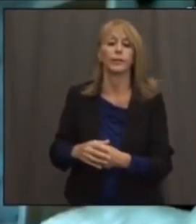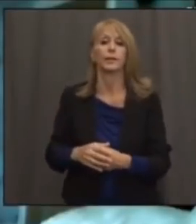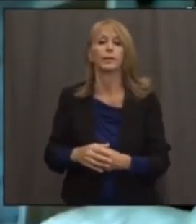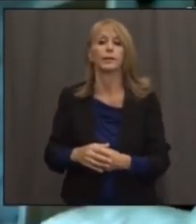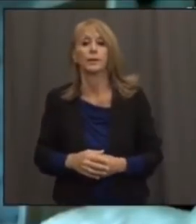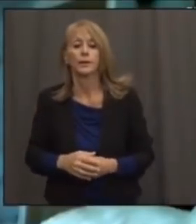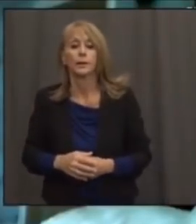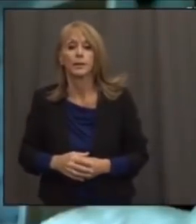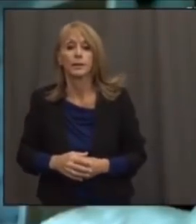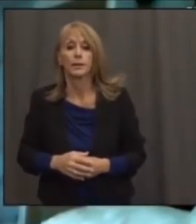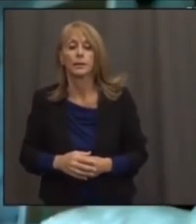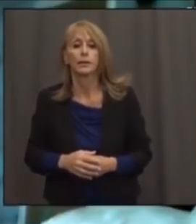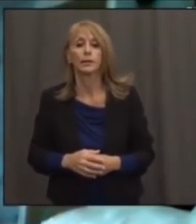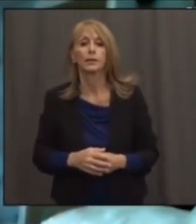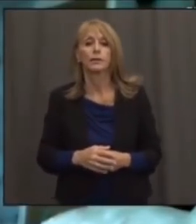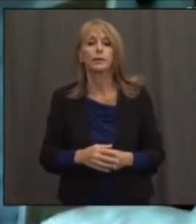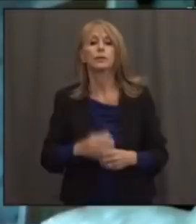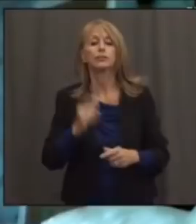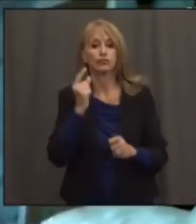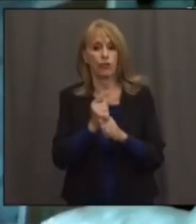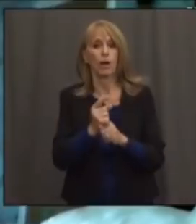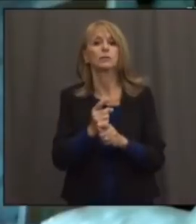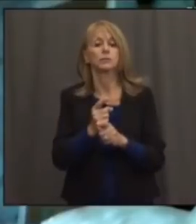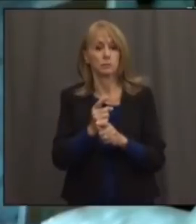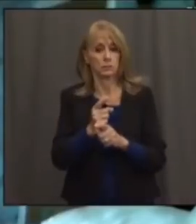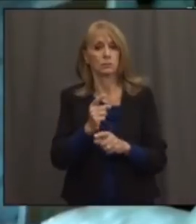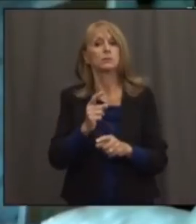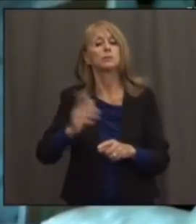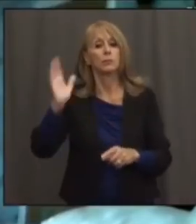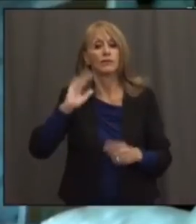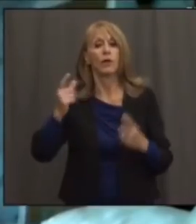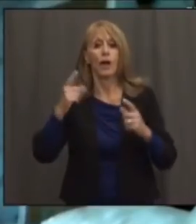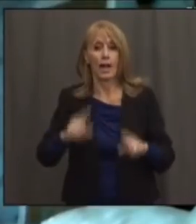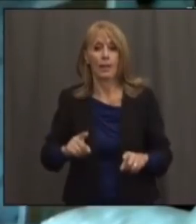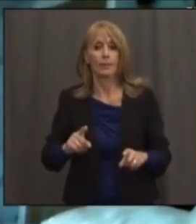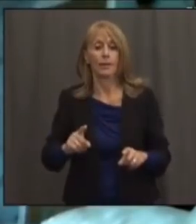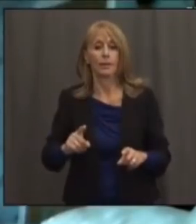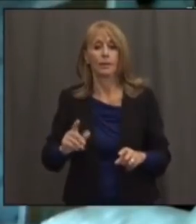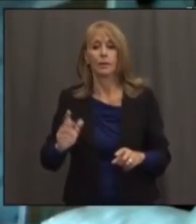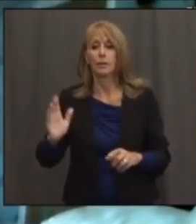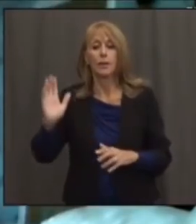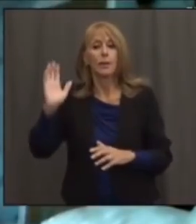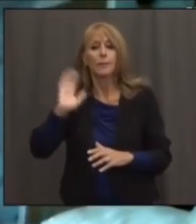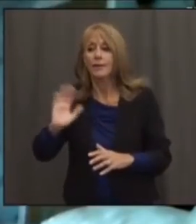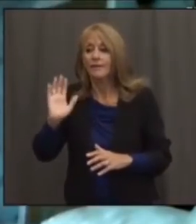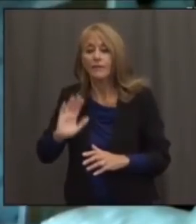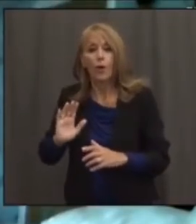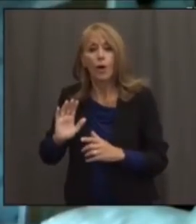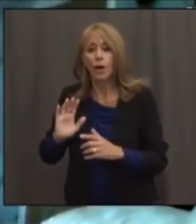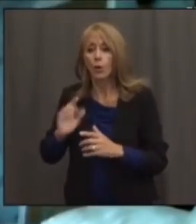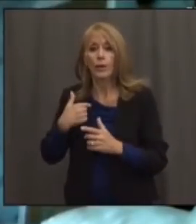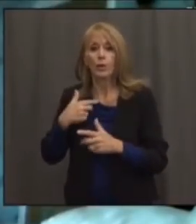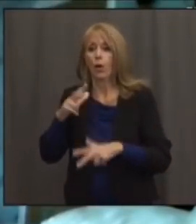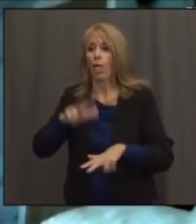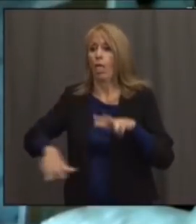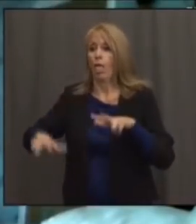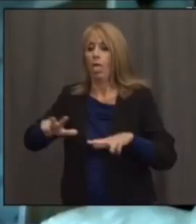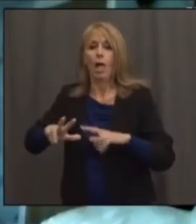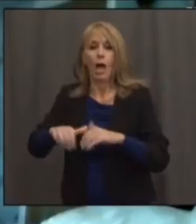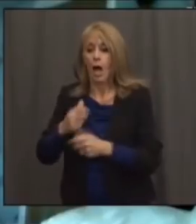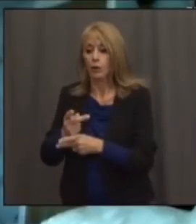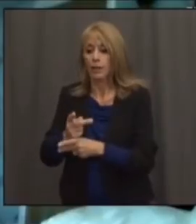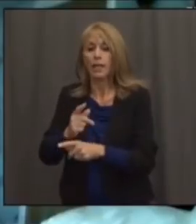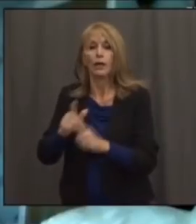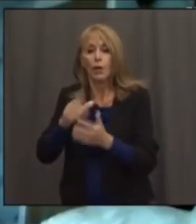think you're spot on really what happened and how clinical care improved over time and how that made a